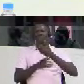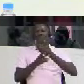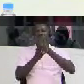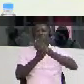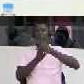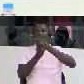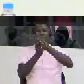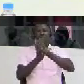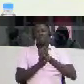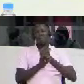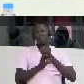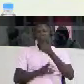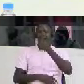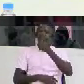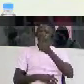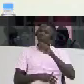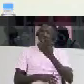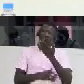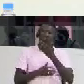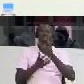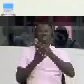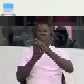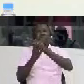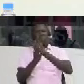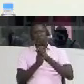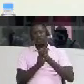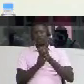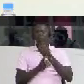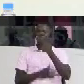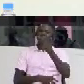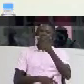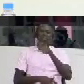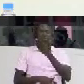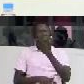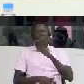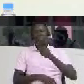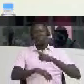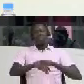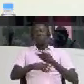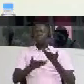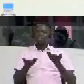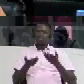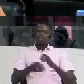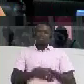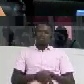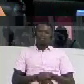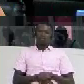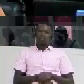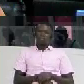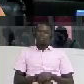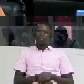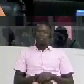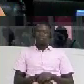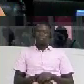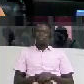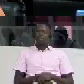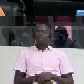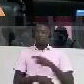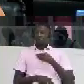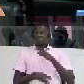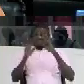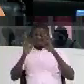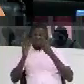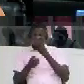That would be around 1996 or 1997, around about that time. Do you wish to say 1997